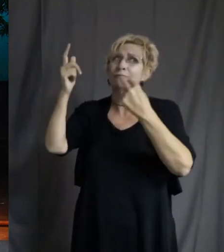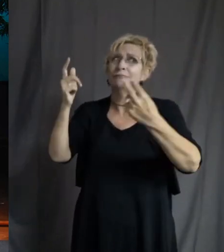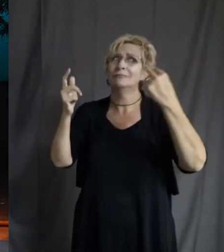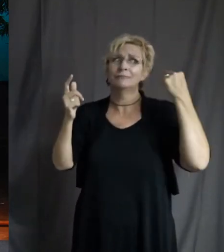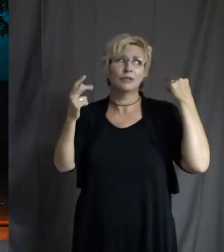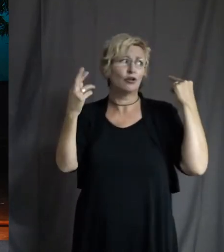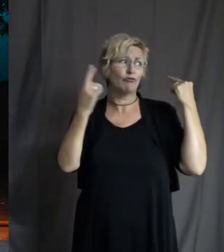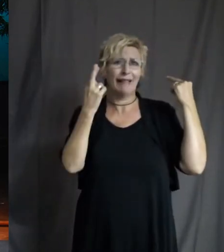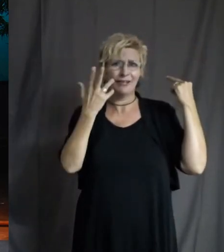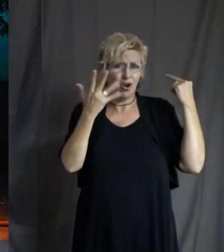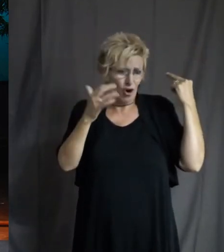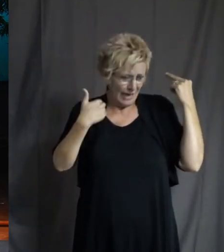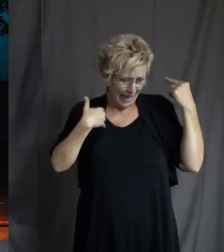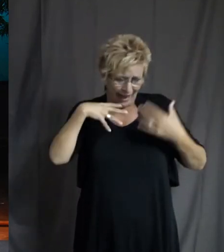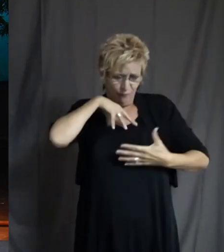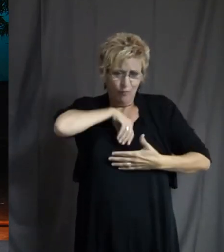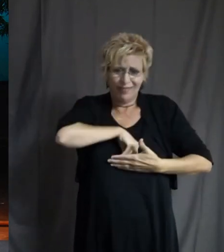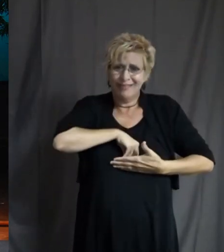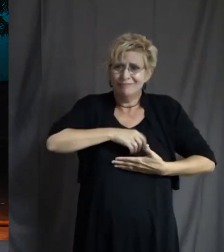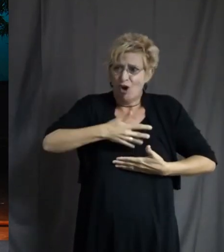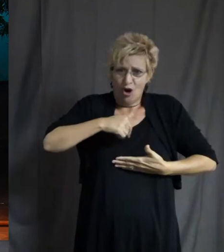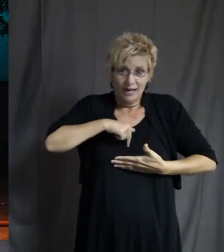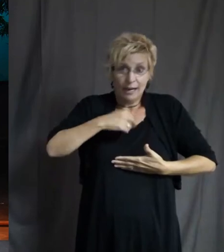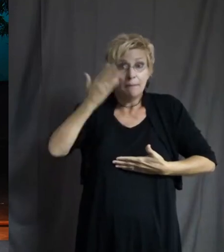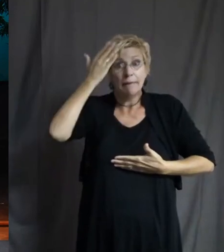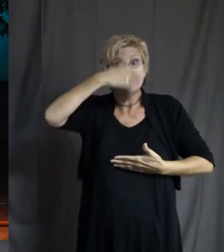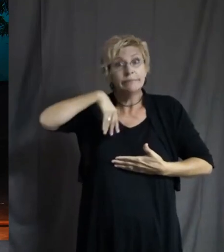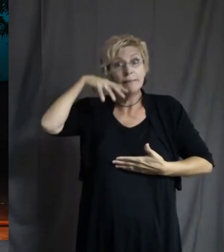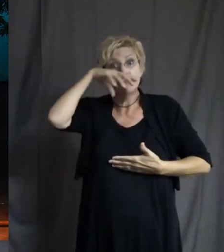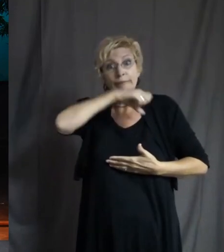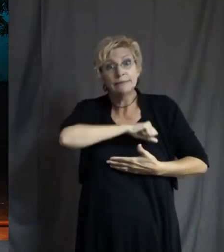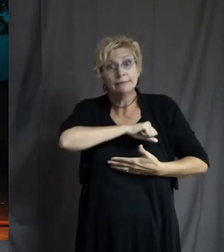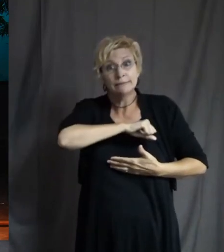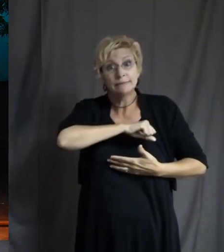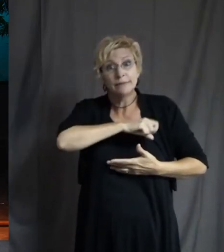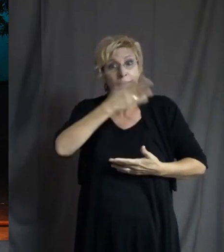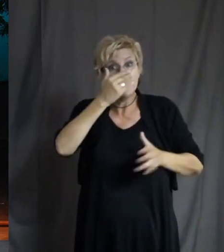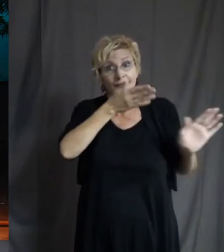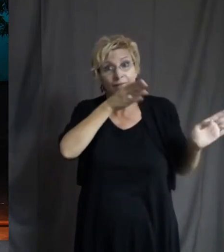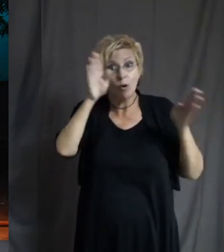were there all the time and that you missed them.